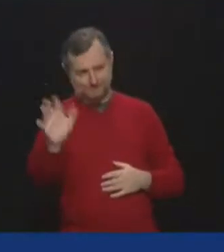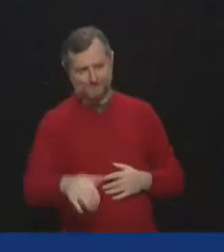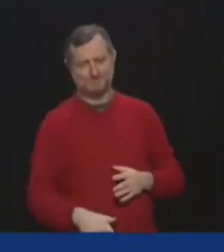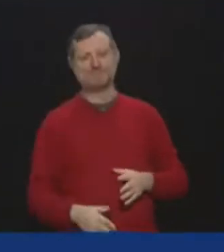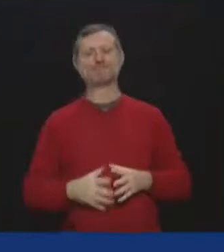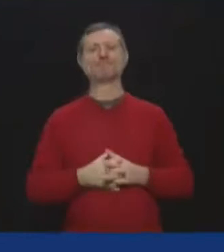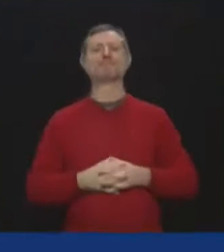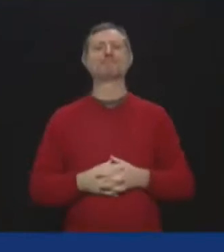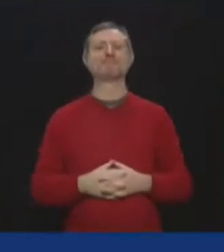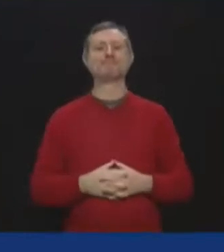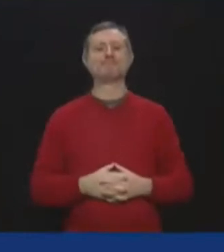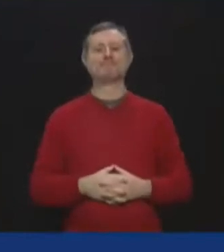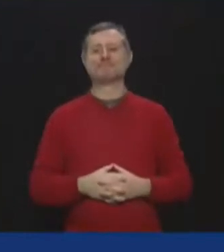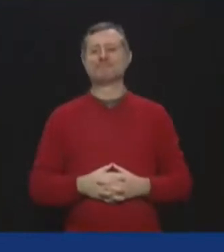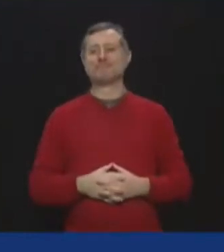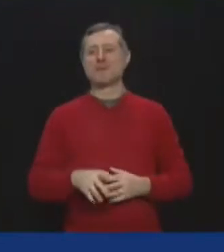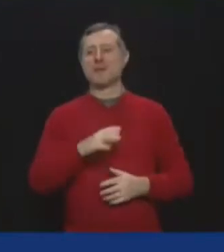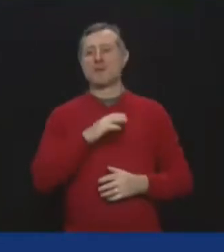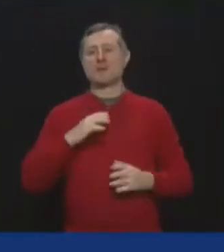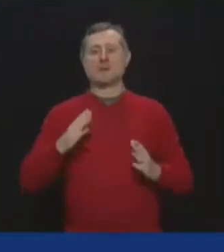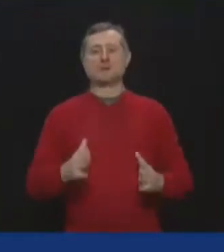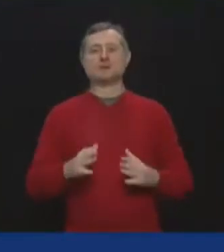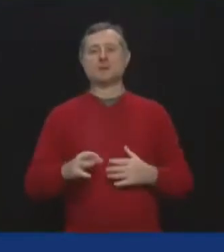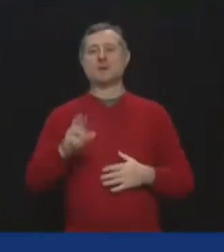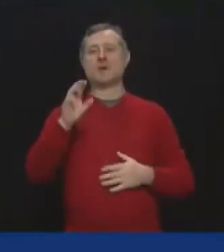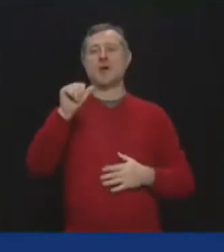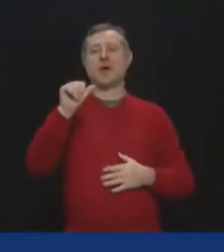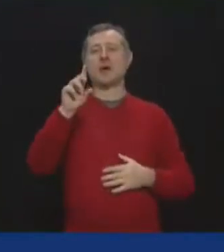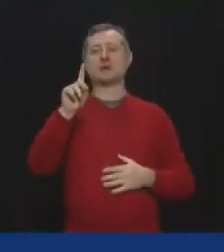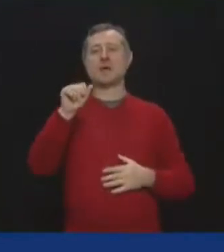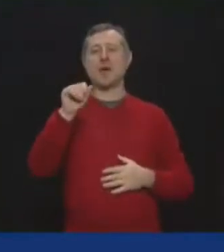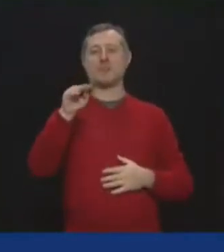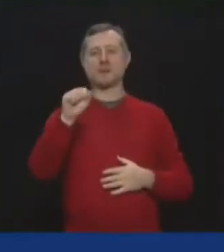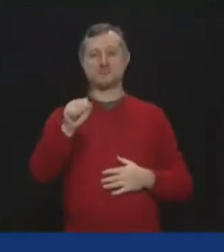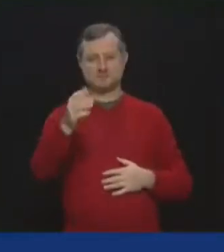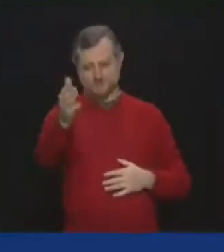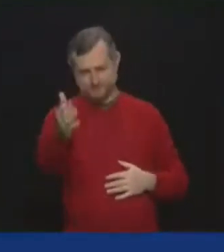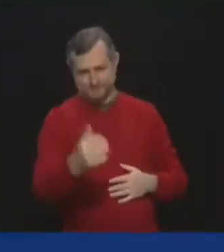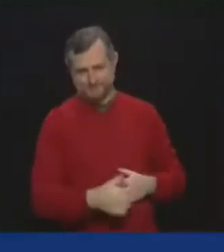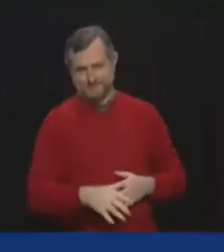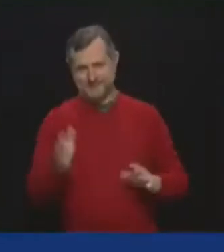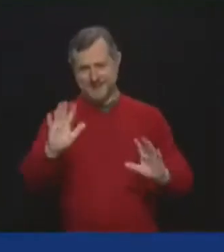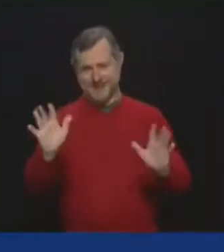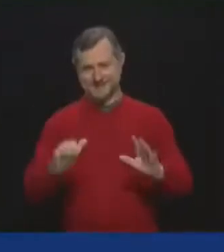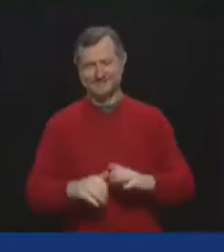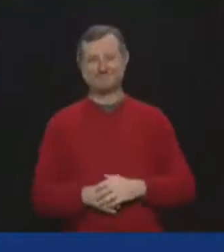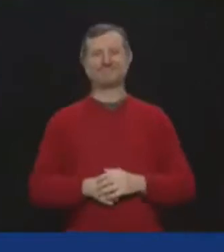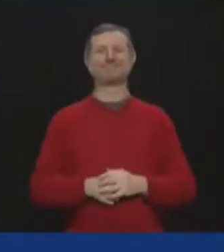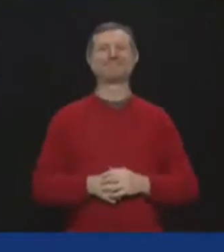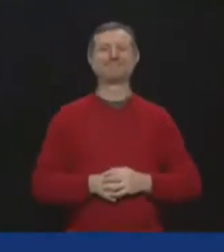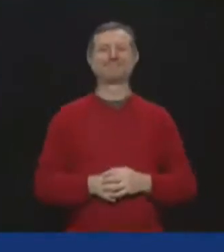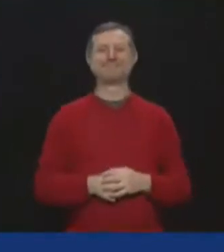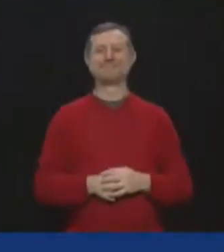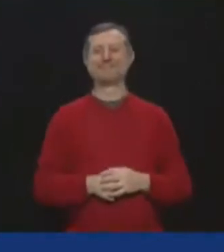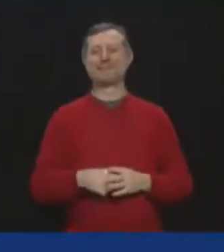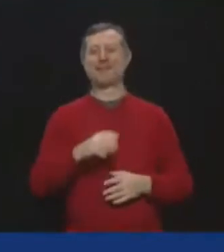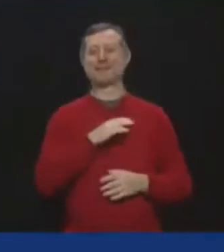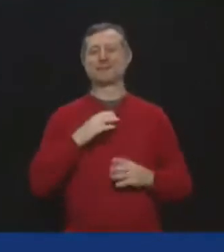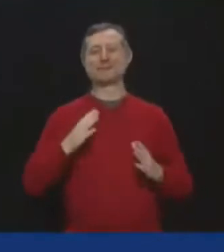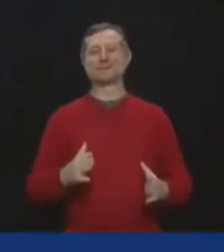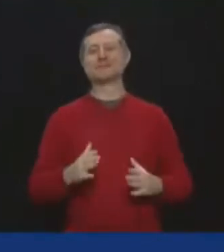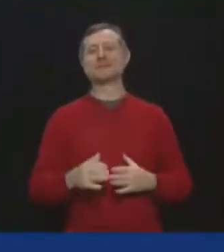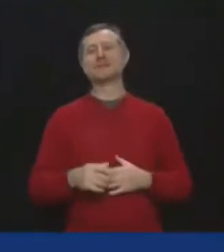How about Council Member Adrian Adams? Hi, Adrian. Okay. Council Member